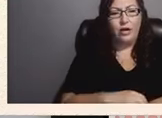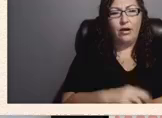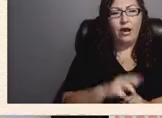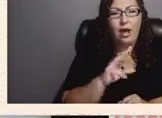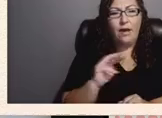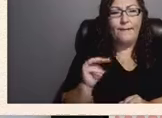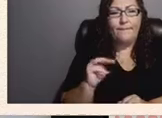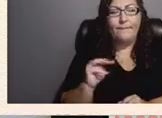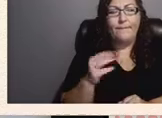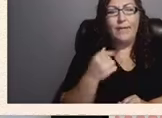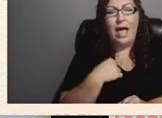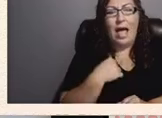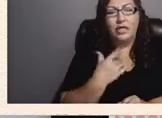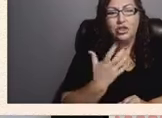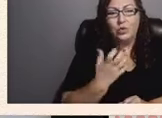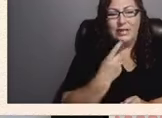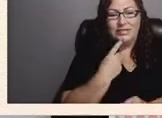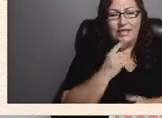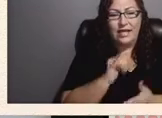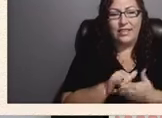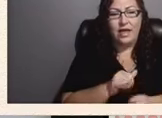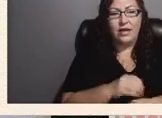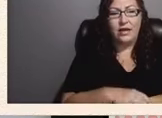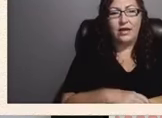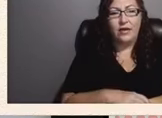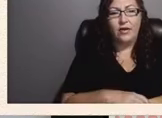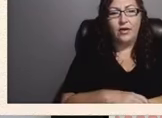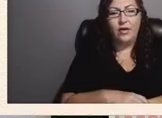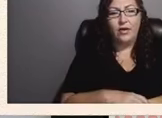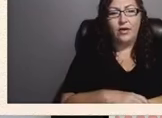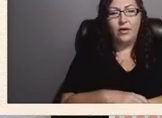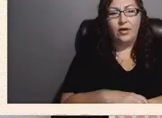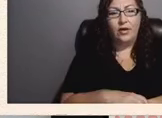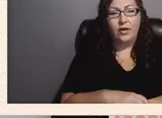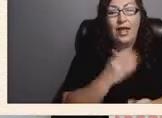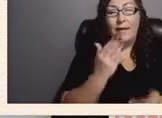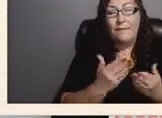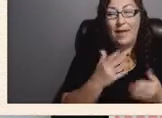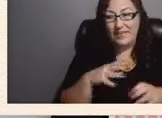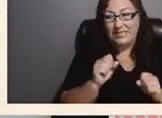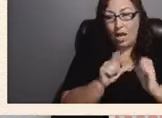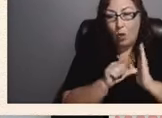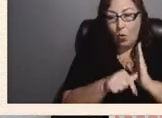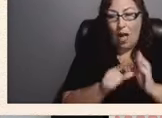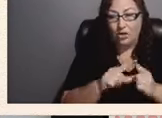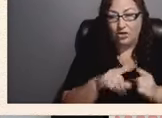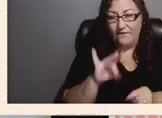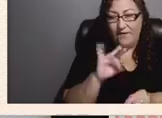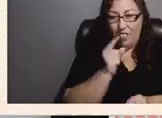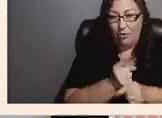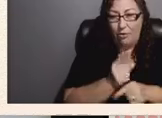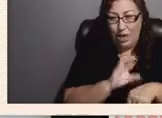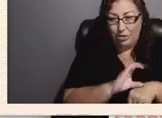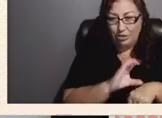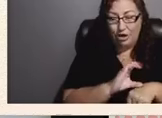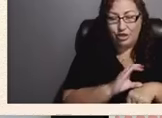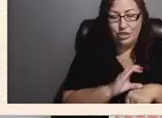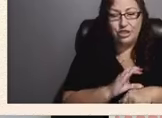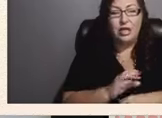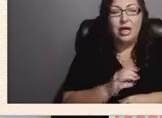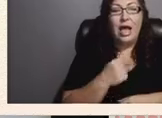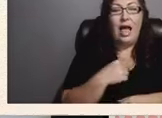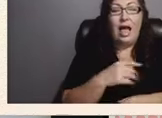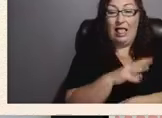I just want to say that, it might take a while to find the right church. I left a